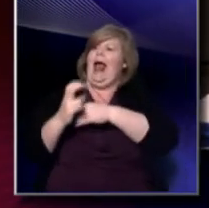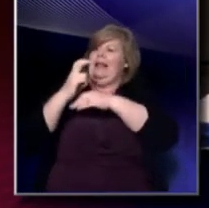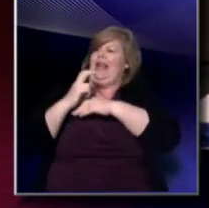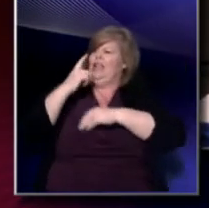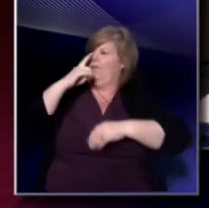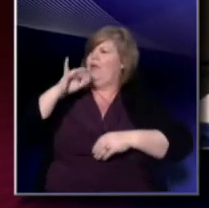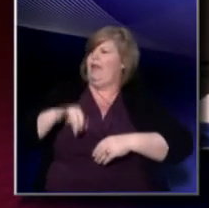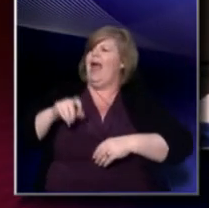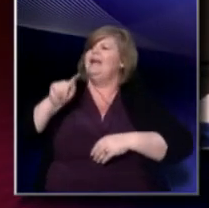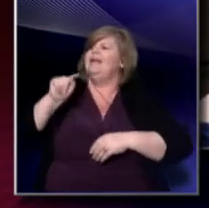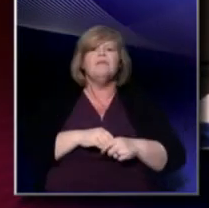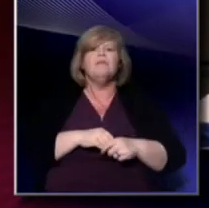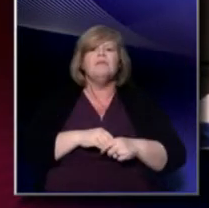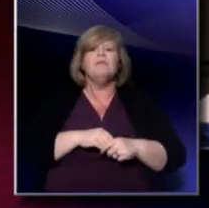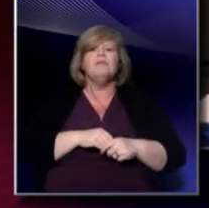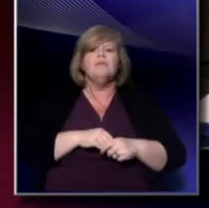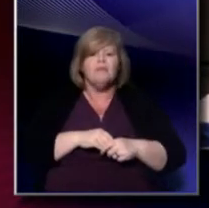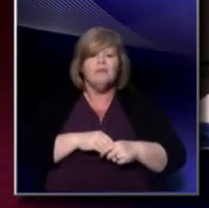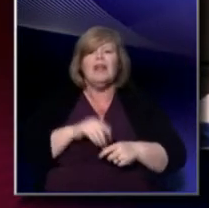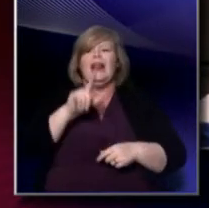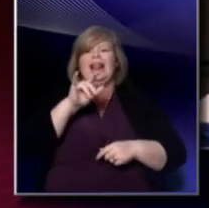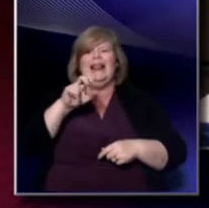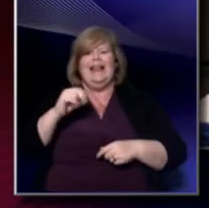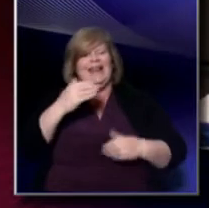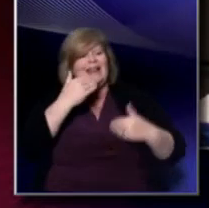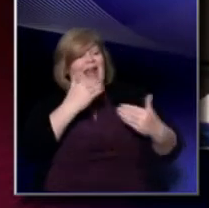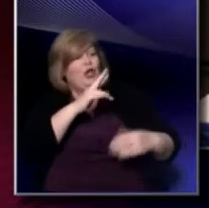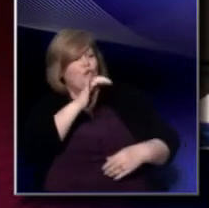of that, yes. Thank you, Richard. Okay.